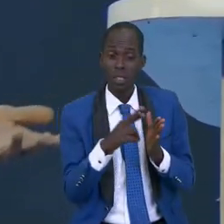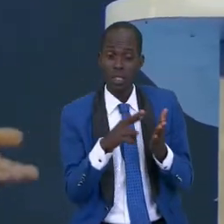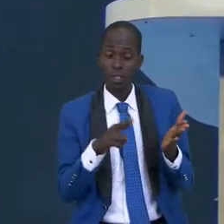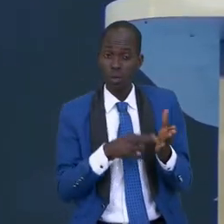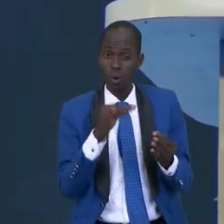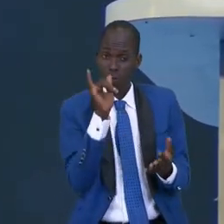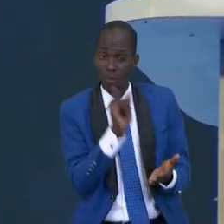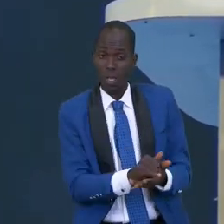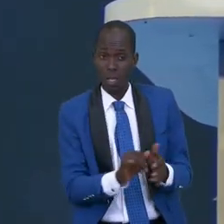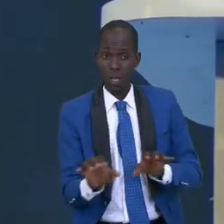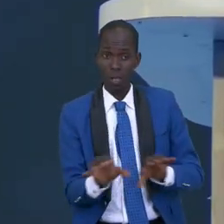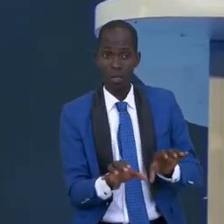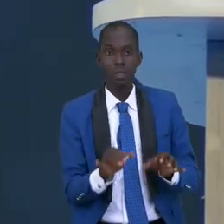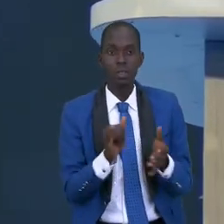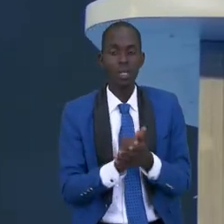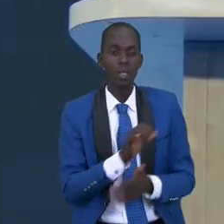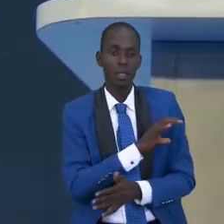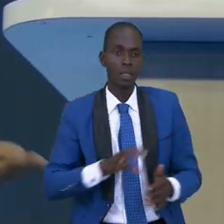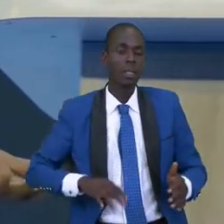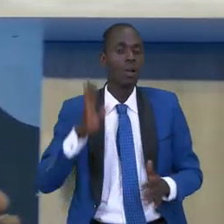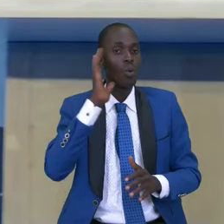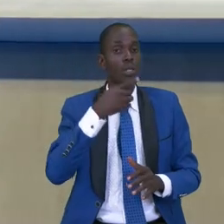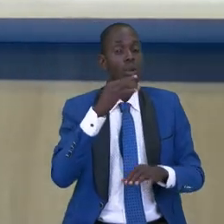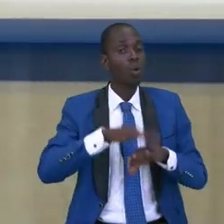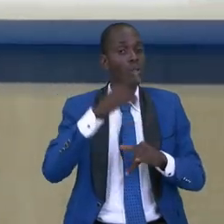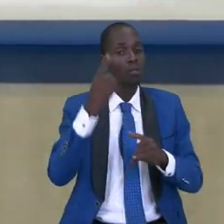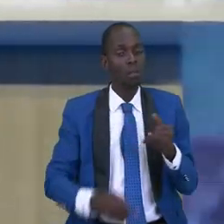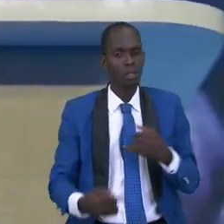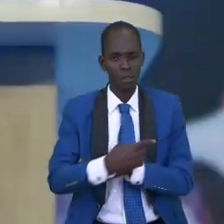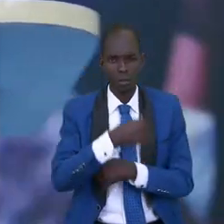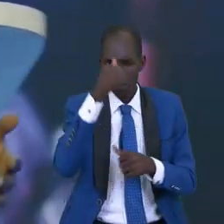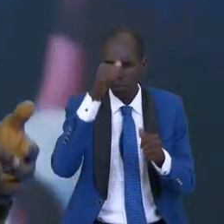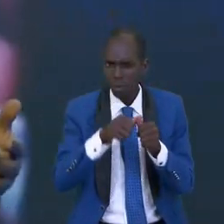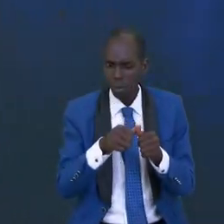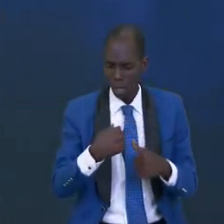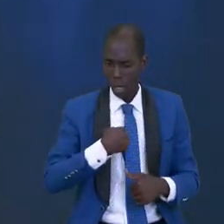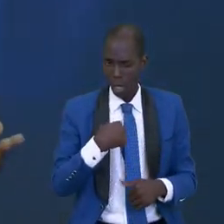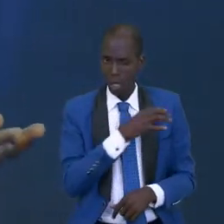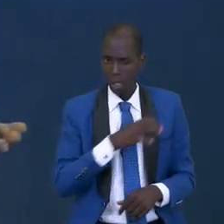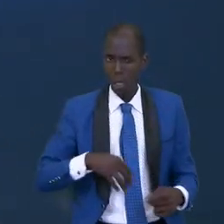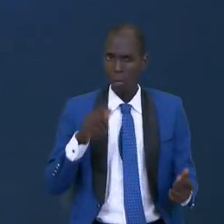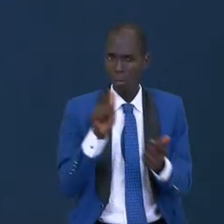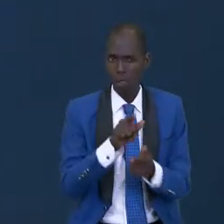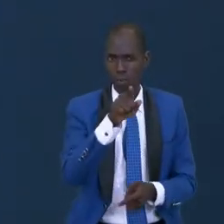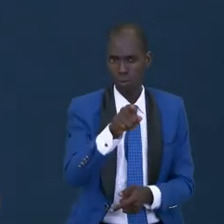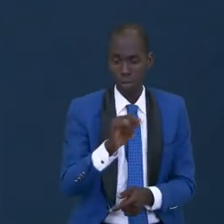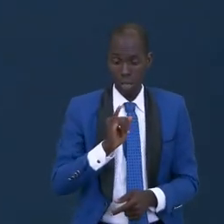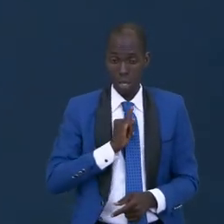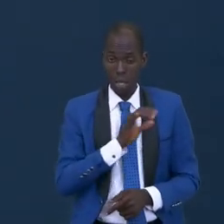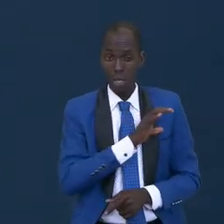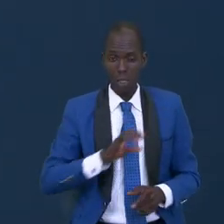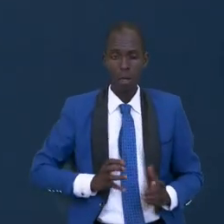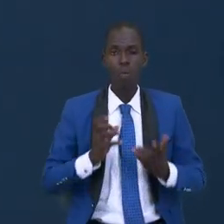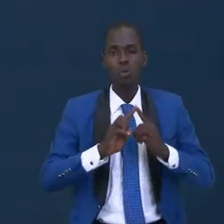say on the final day, I came to you. I wanted to offer you forgiveness and